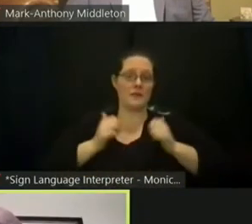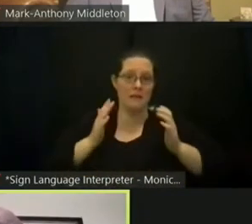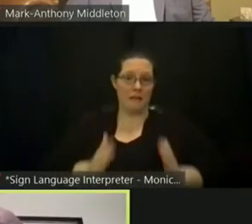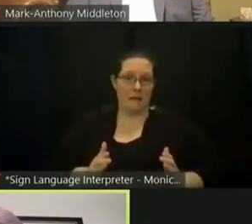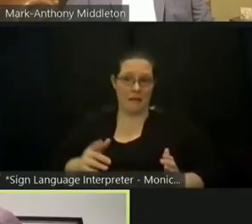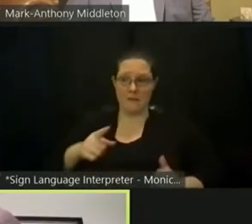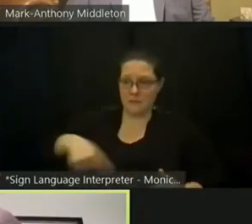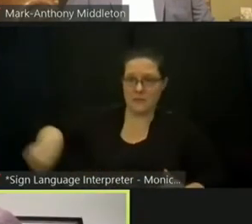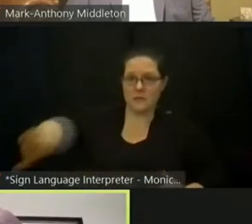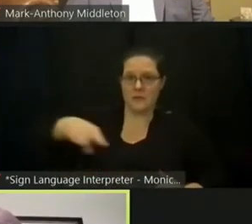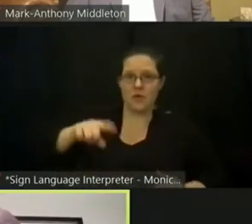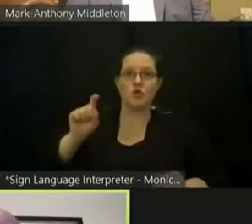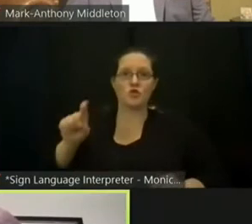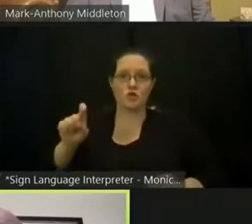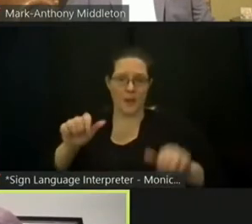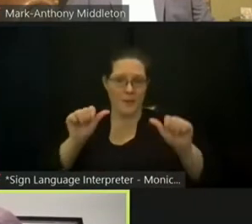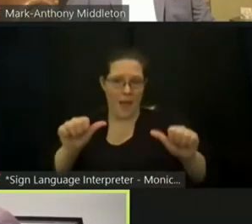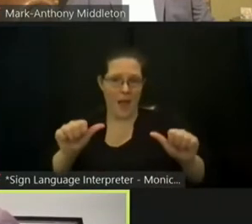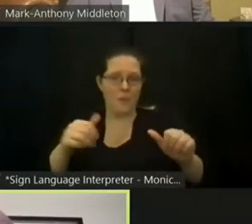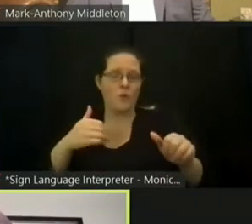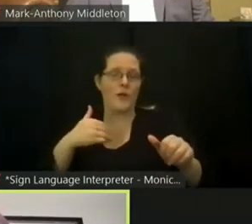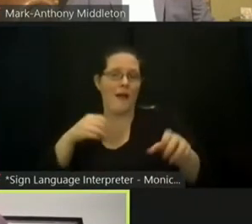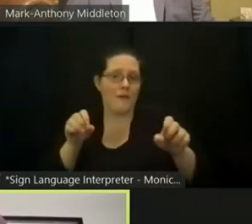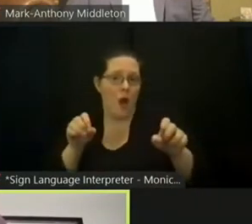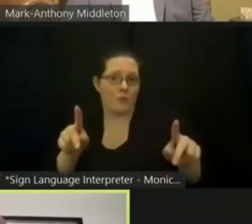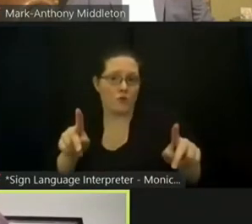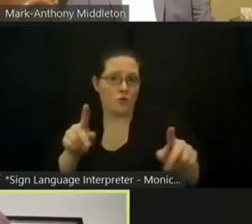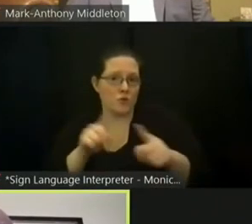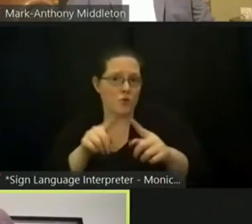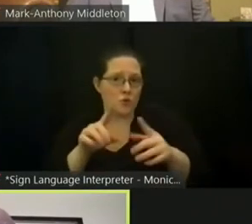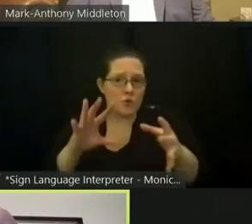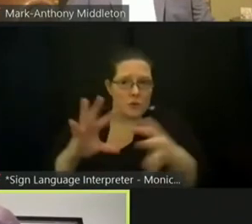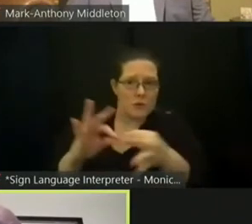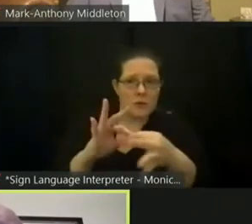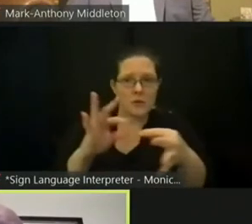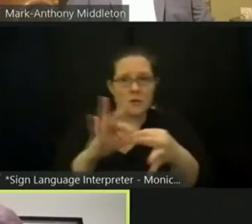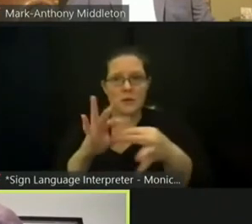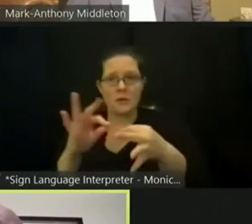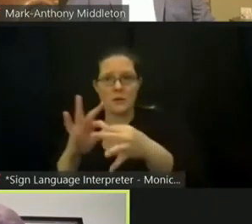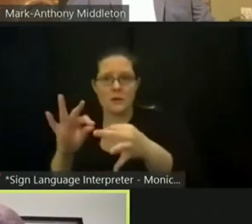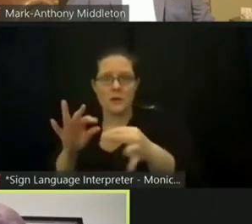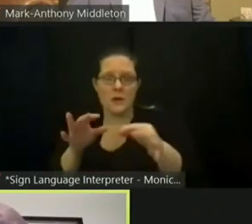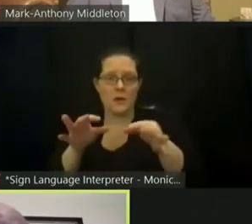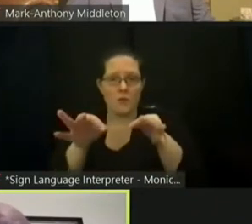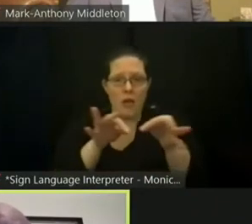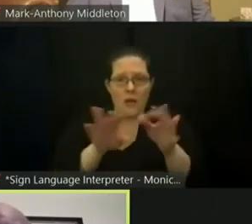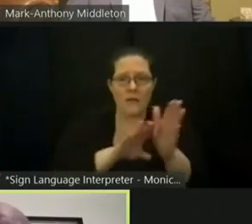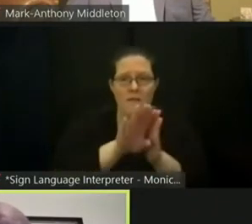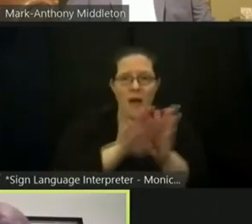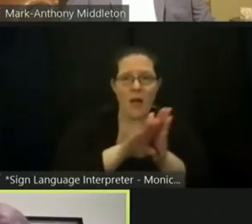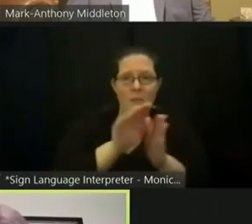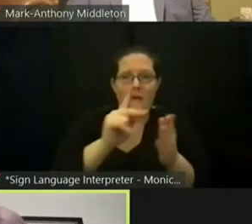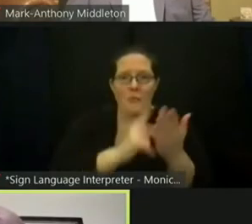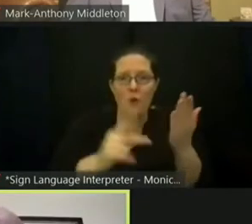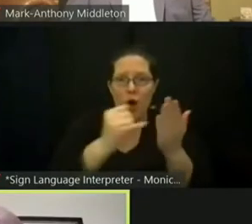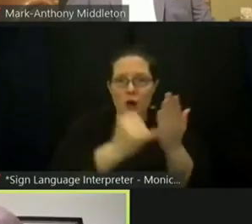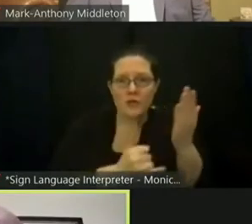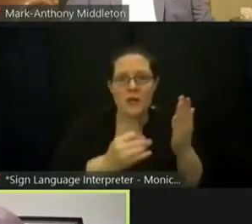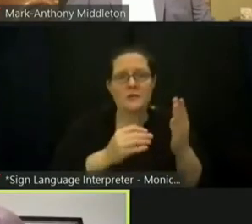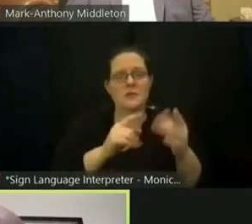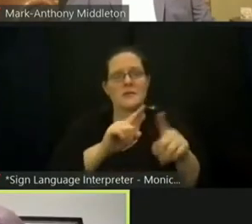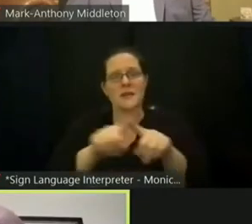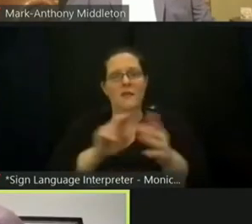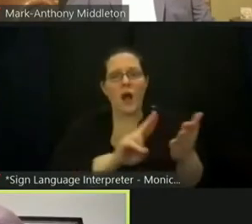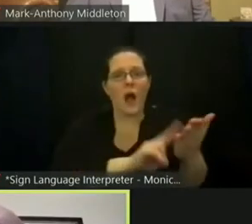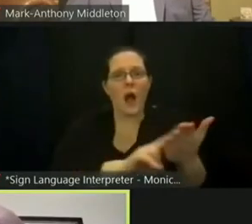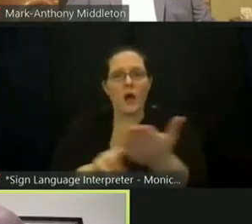businesses and residents should be able to have an opportunity to participate in development of those projects through contracts and jobs. That's